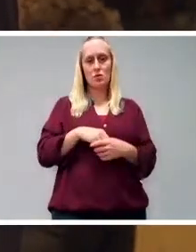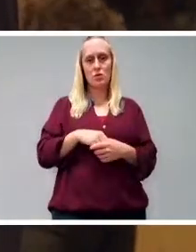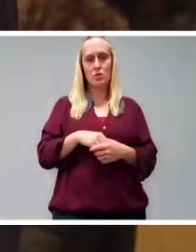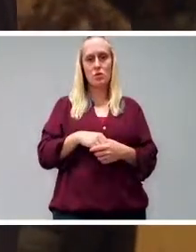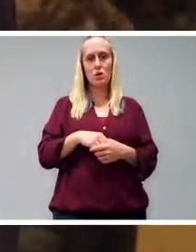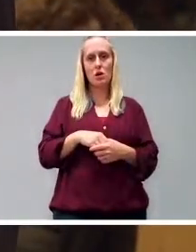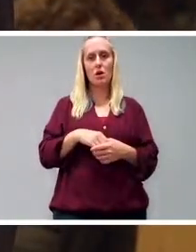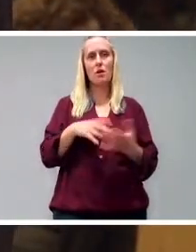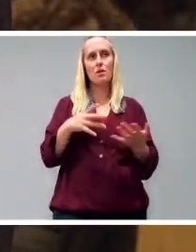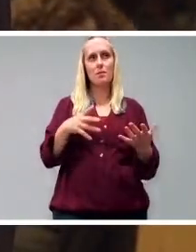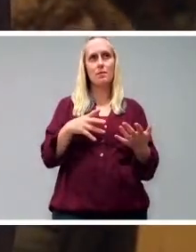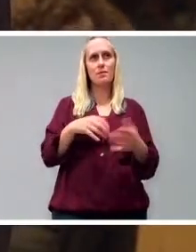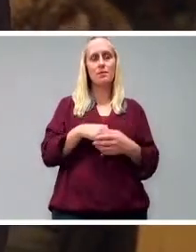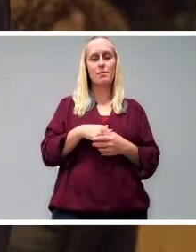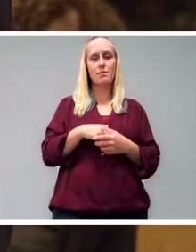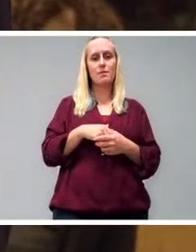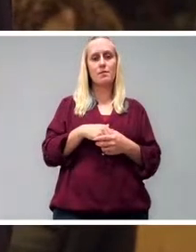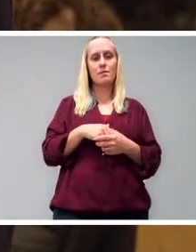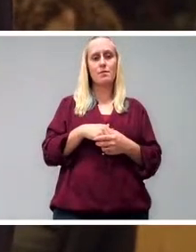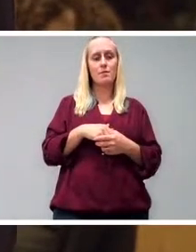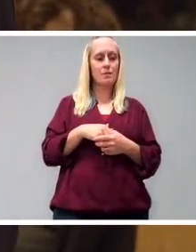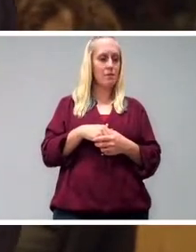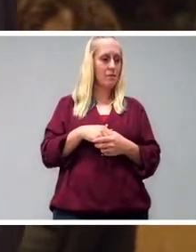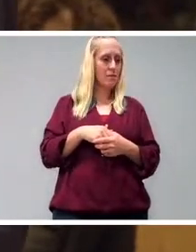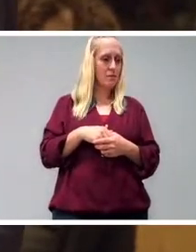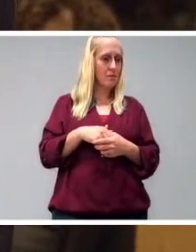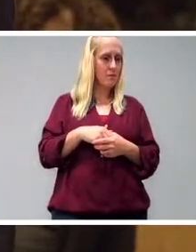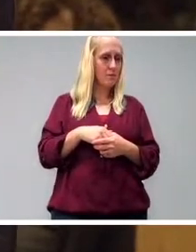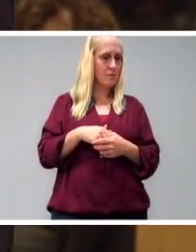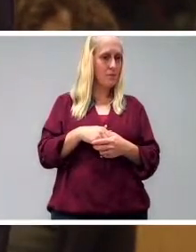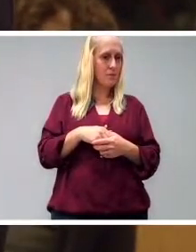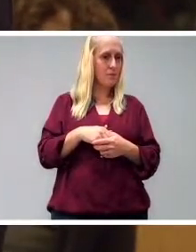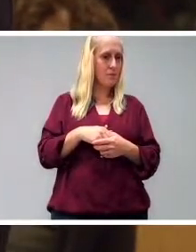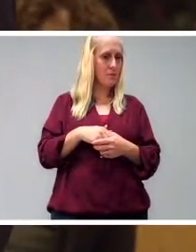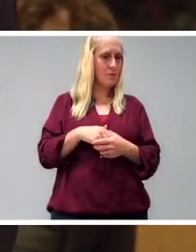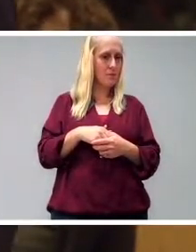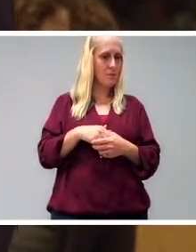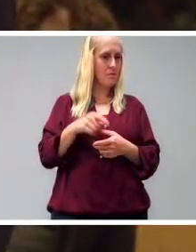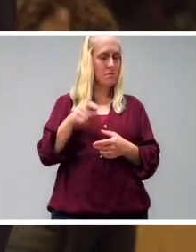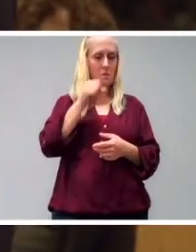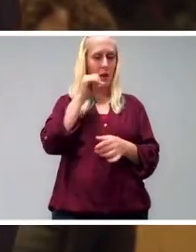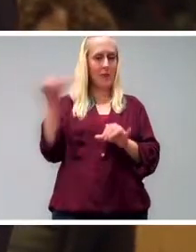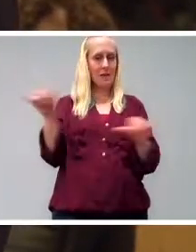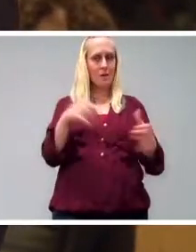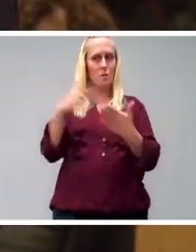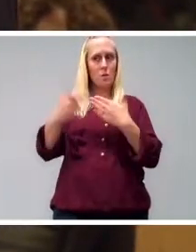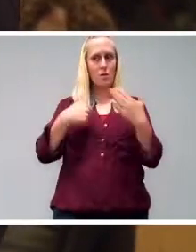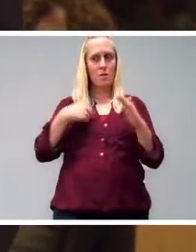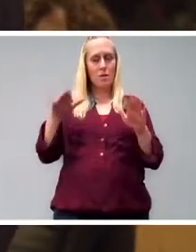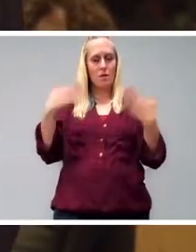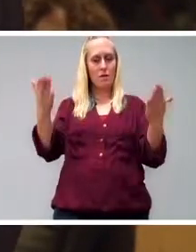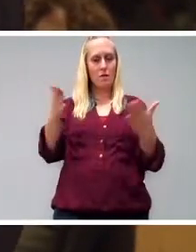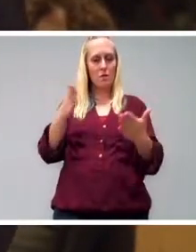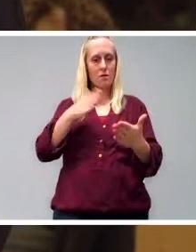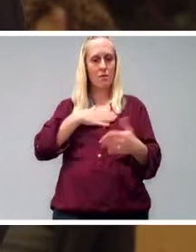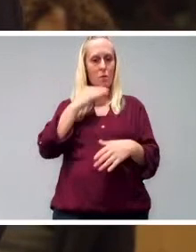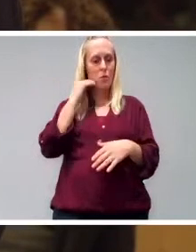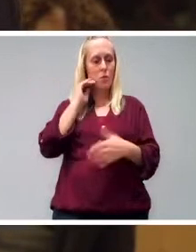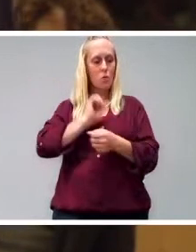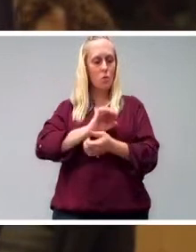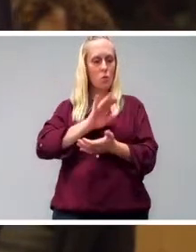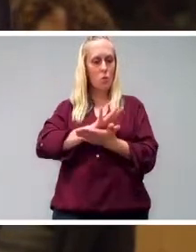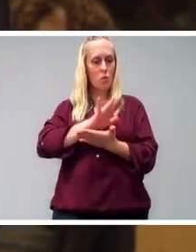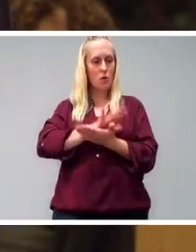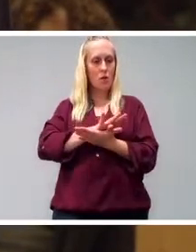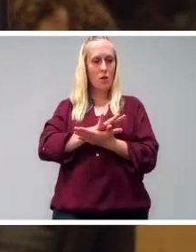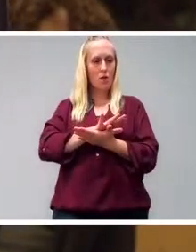more opportunities than I would have been offered at my resident high school. I also feel like they were saying, they teach